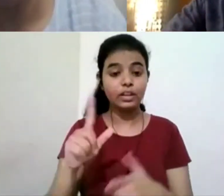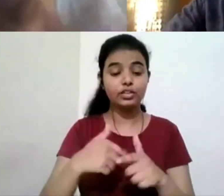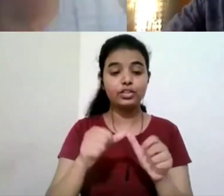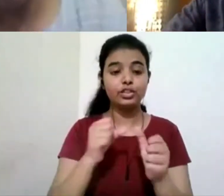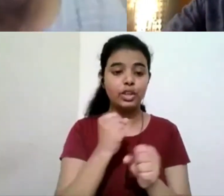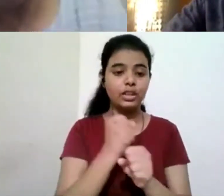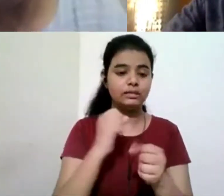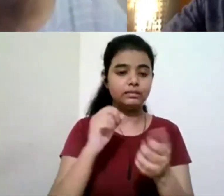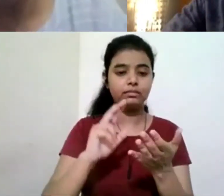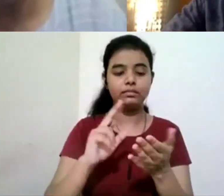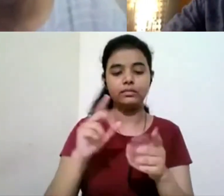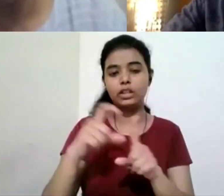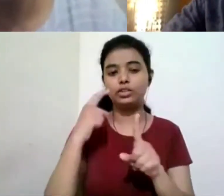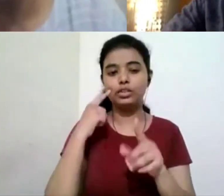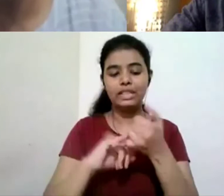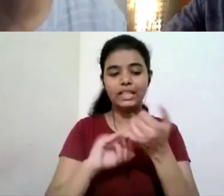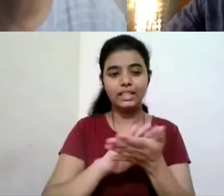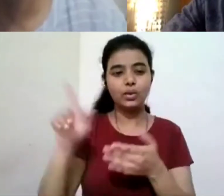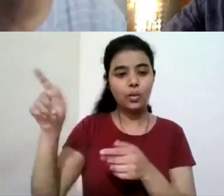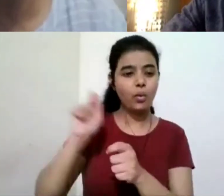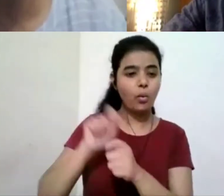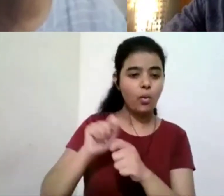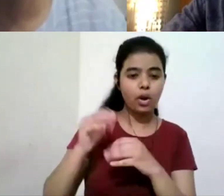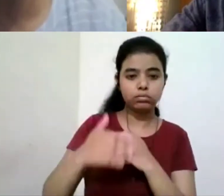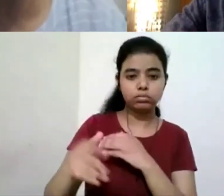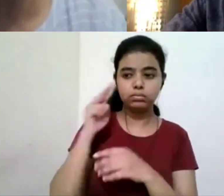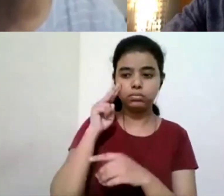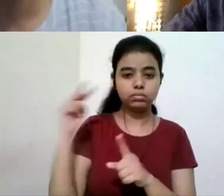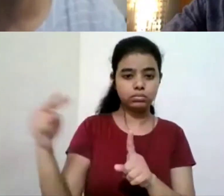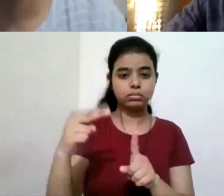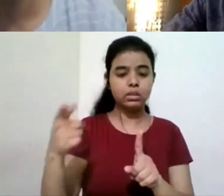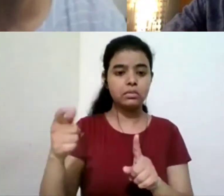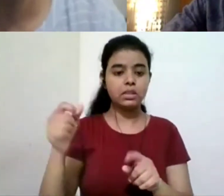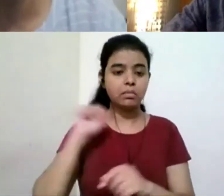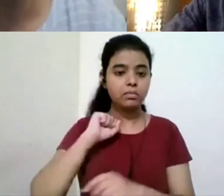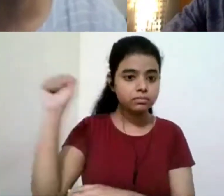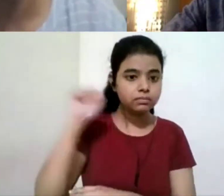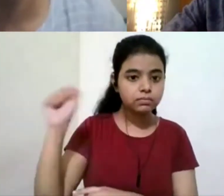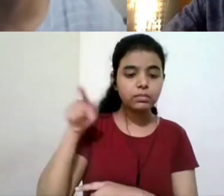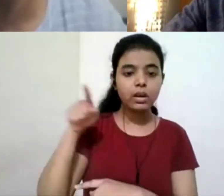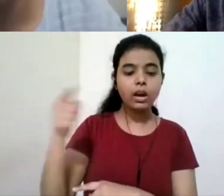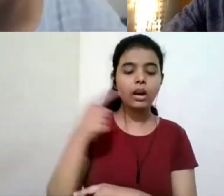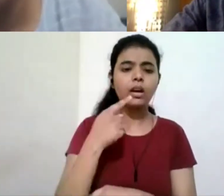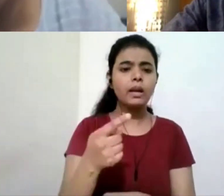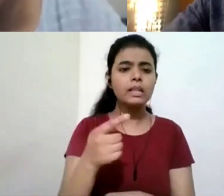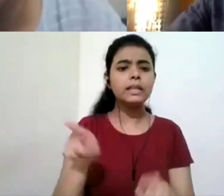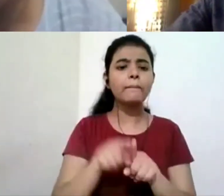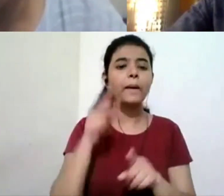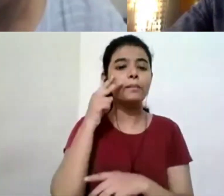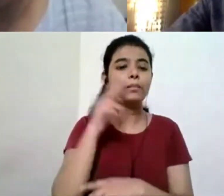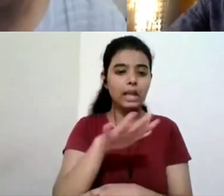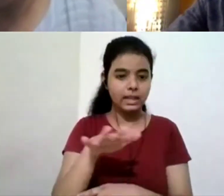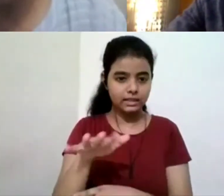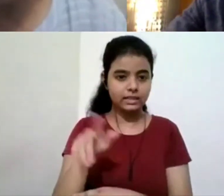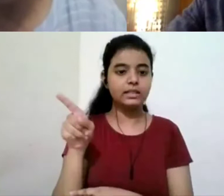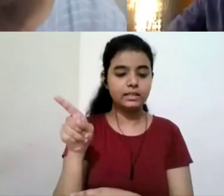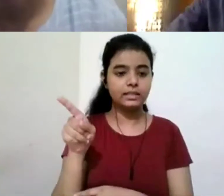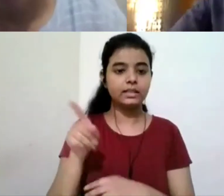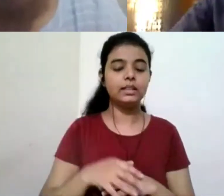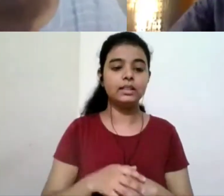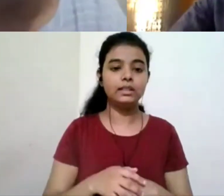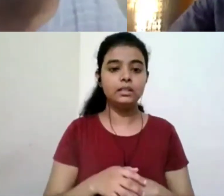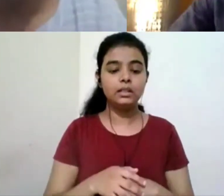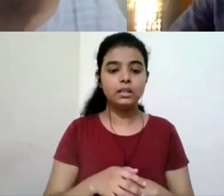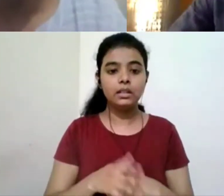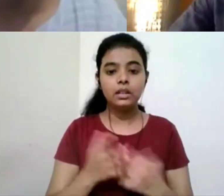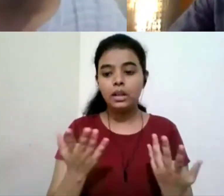work and the sort of point he makes in relation to the activism which came with the blind. But you can't